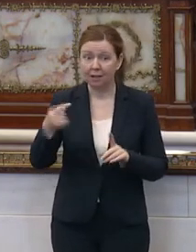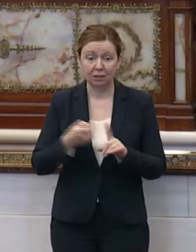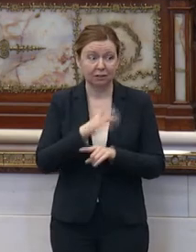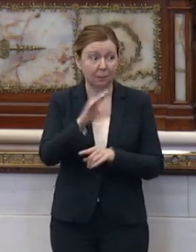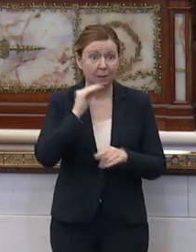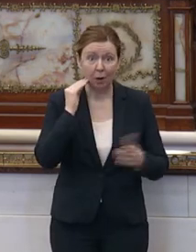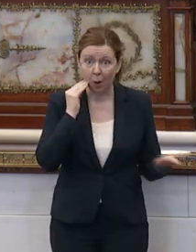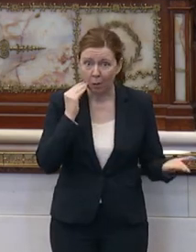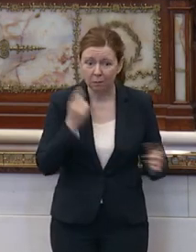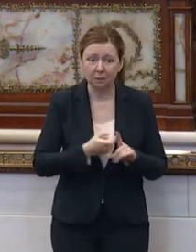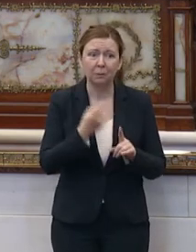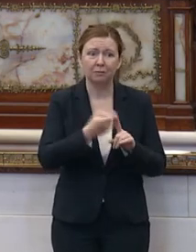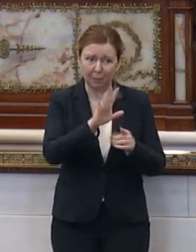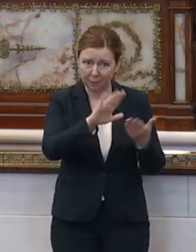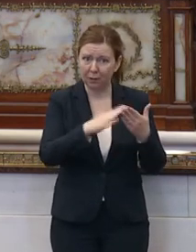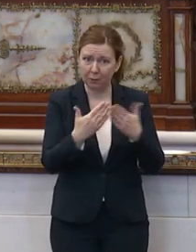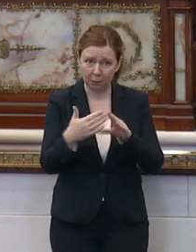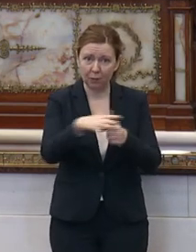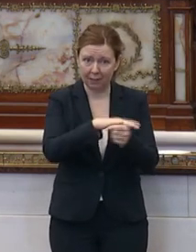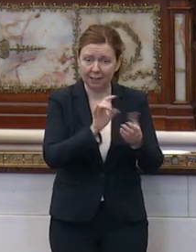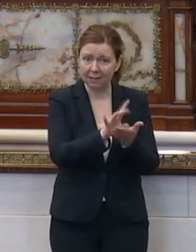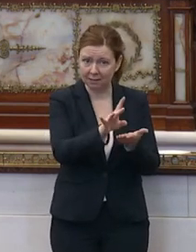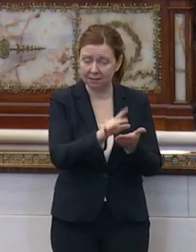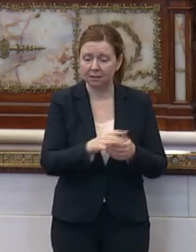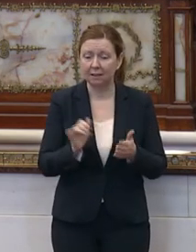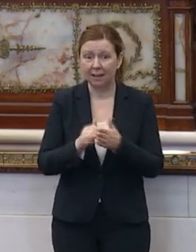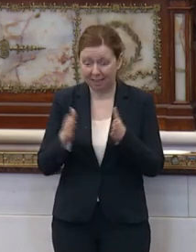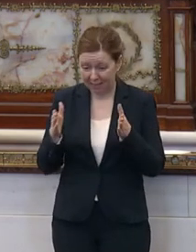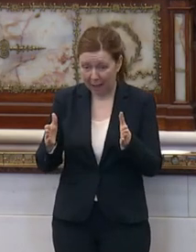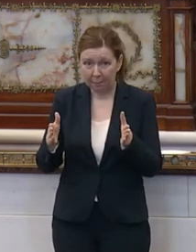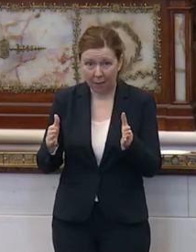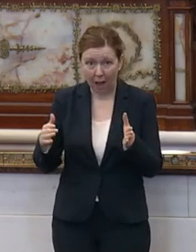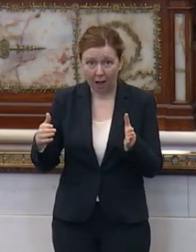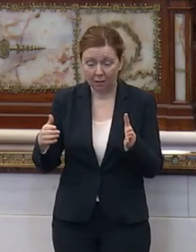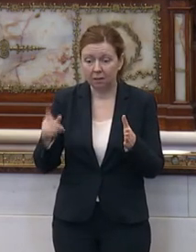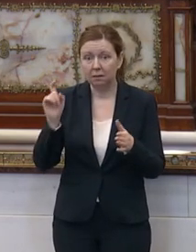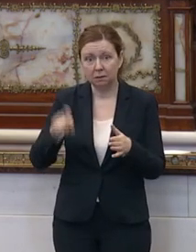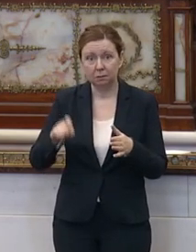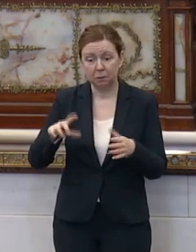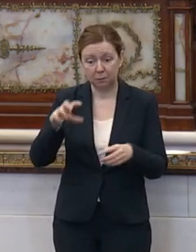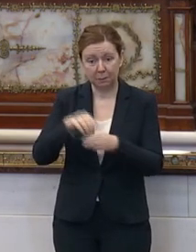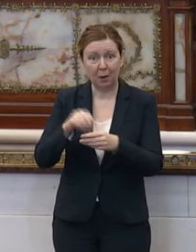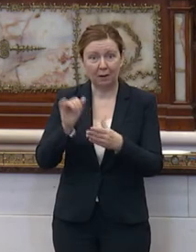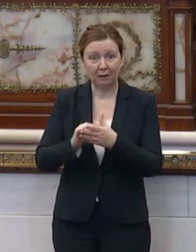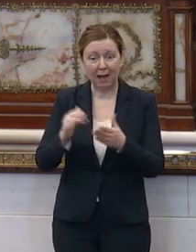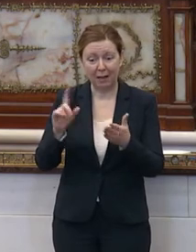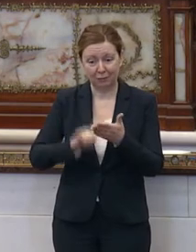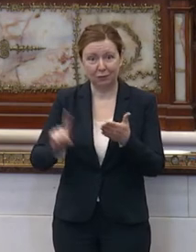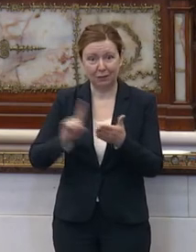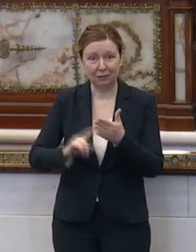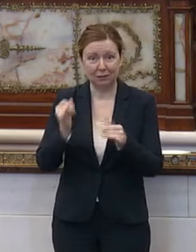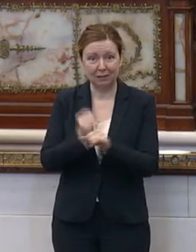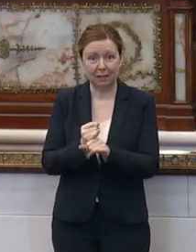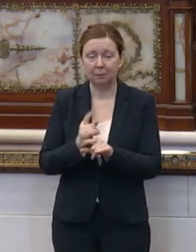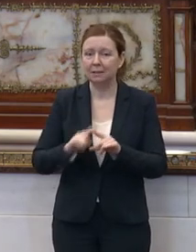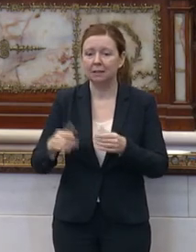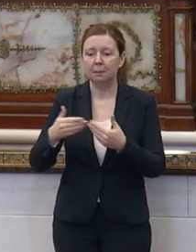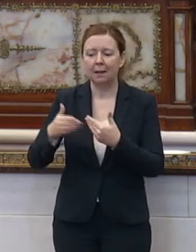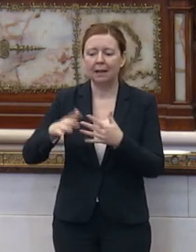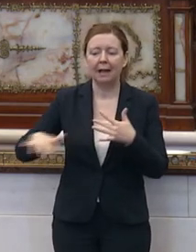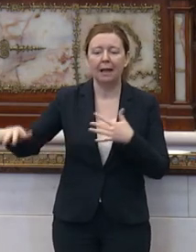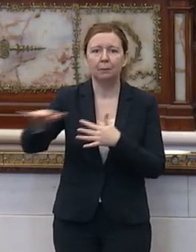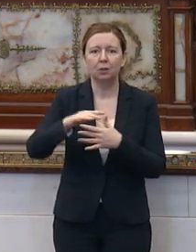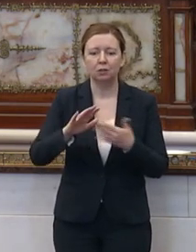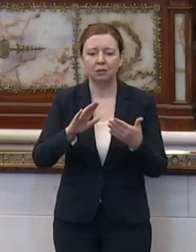their homes, but from their community. This block was initially slated to be part of that research campus, but neighbors